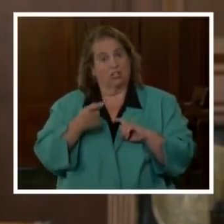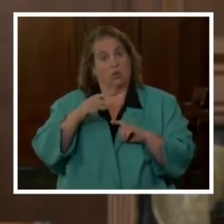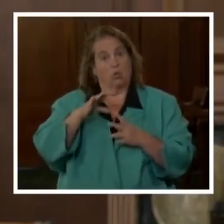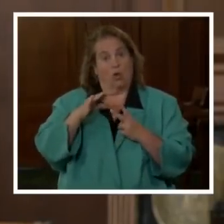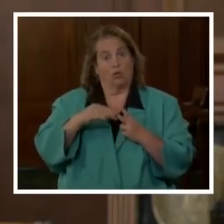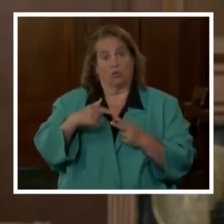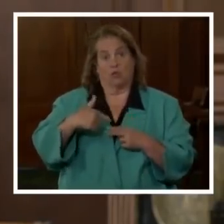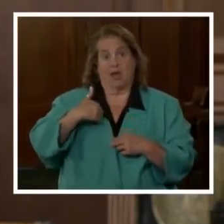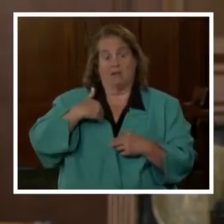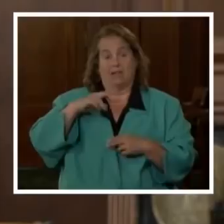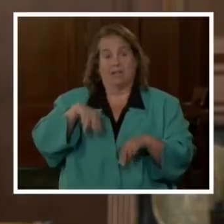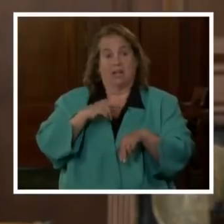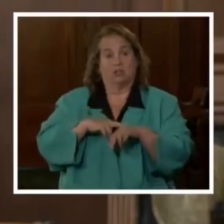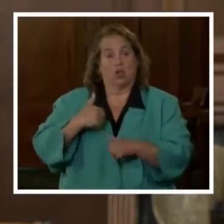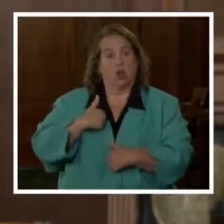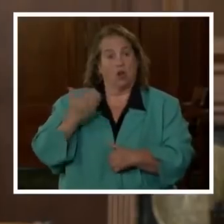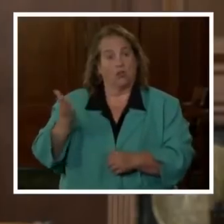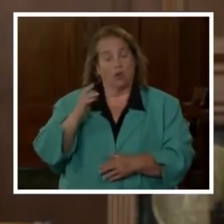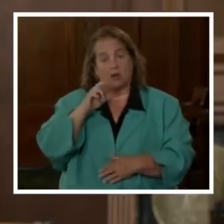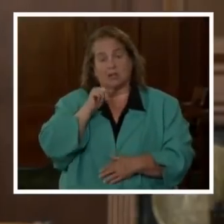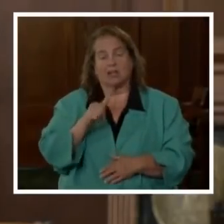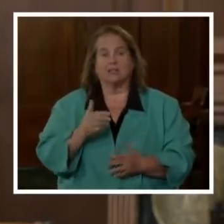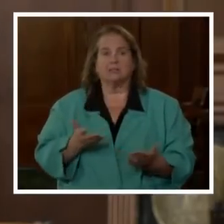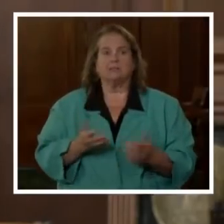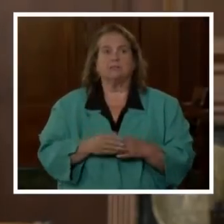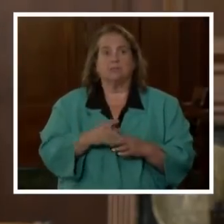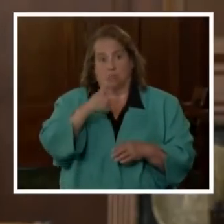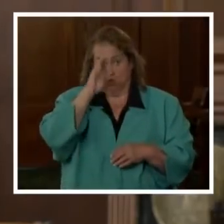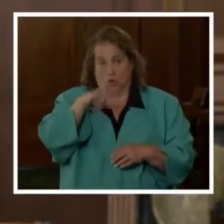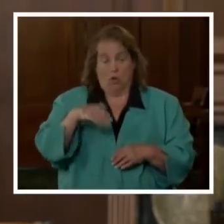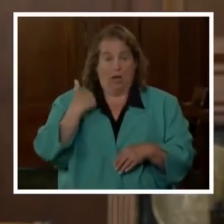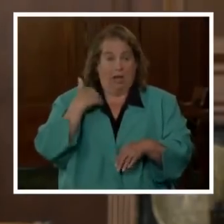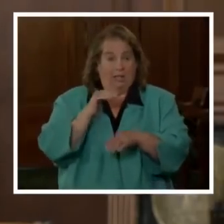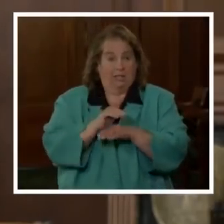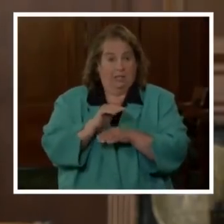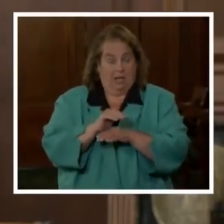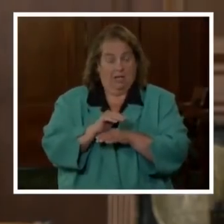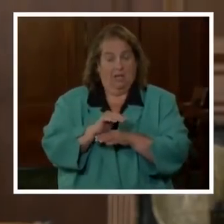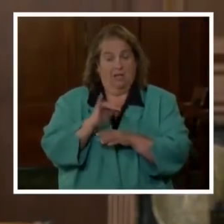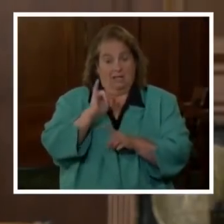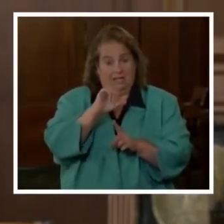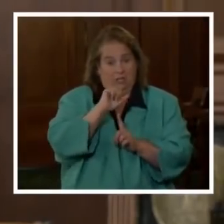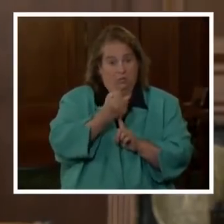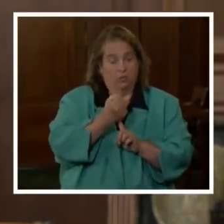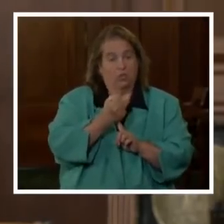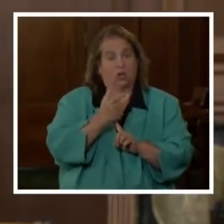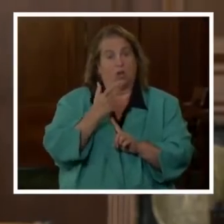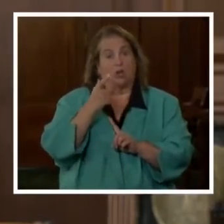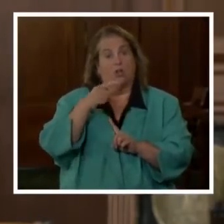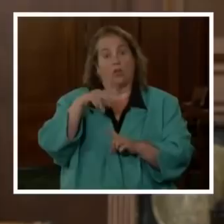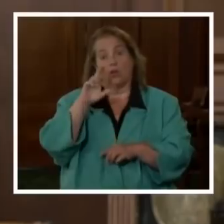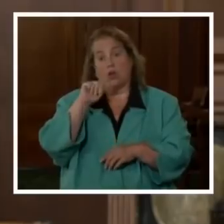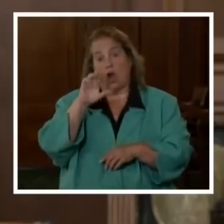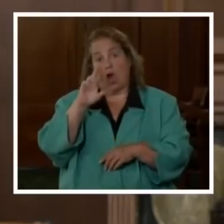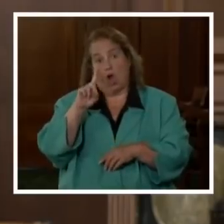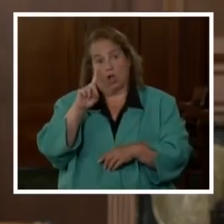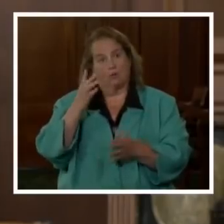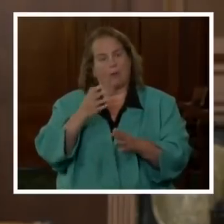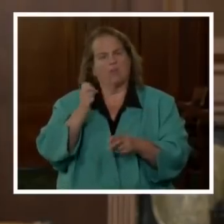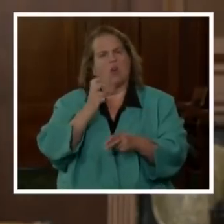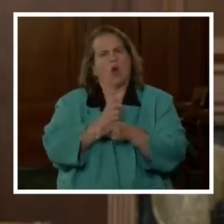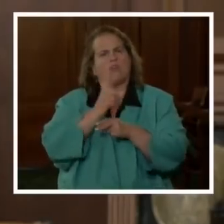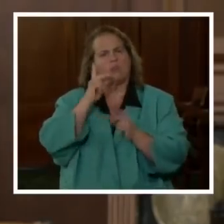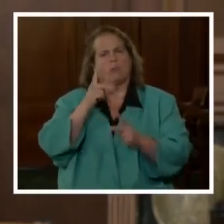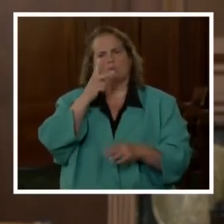I know that last night, given the circumstances, the presence of the Guard might be hard for a number of